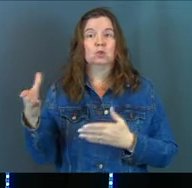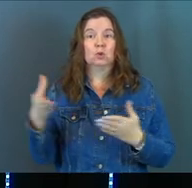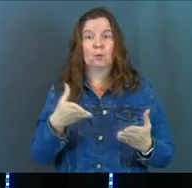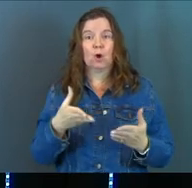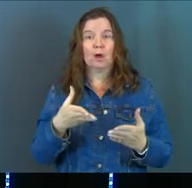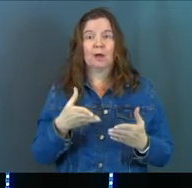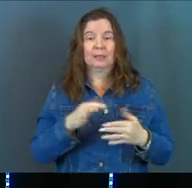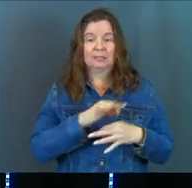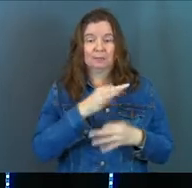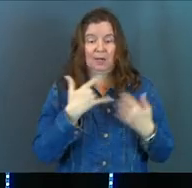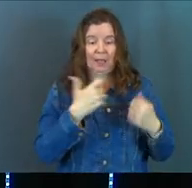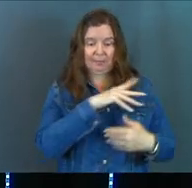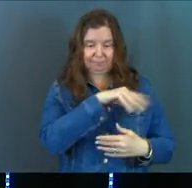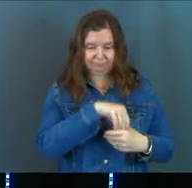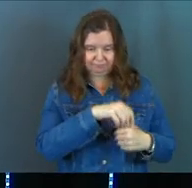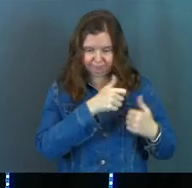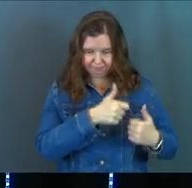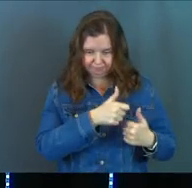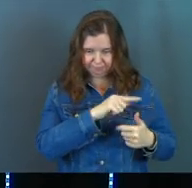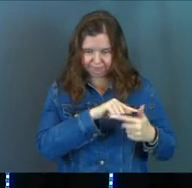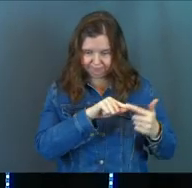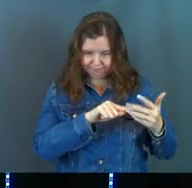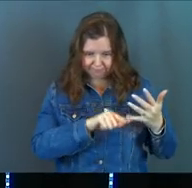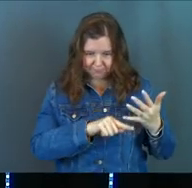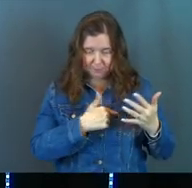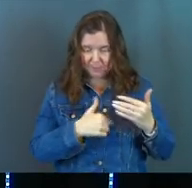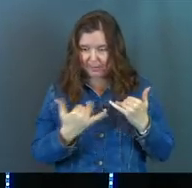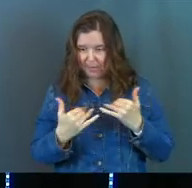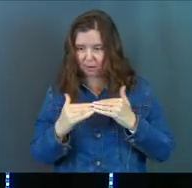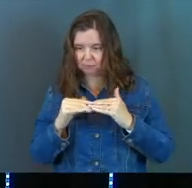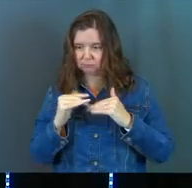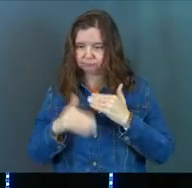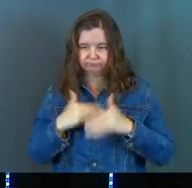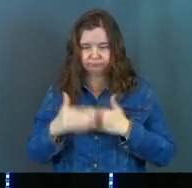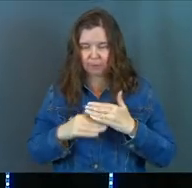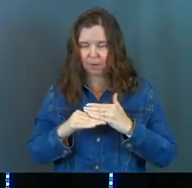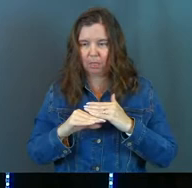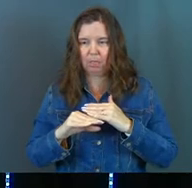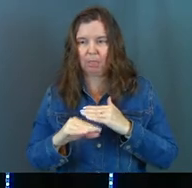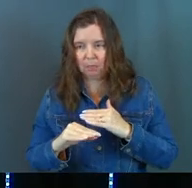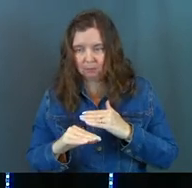brought the spiritual health into your life, but maybe you've plateaued spiritually.